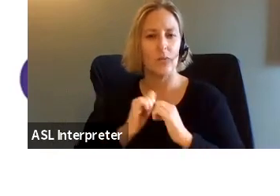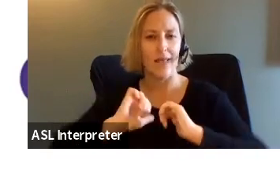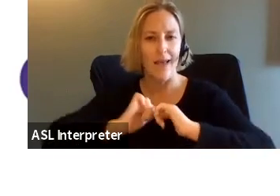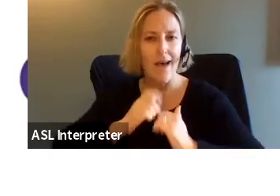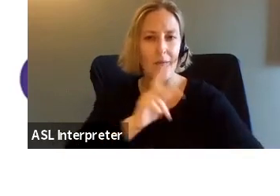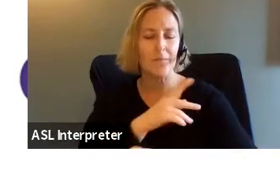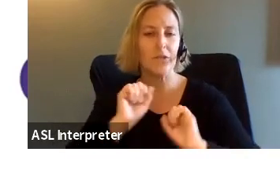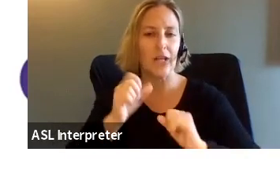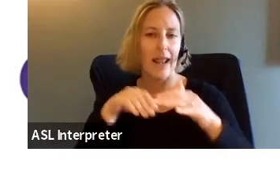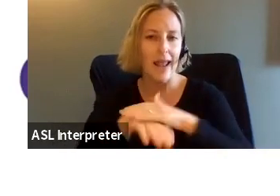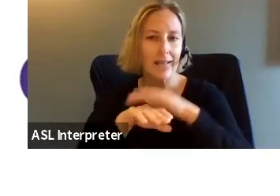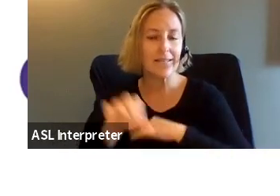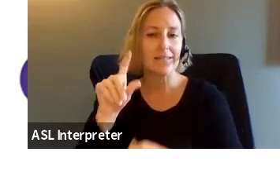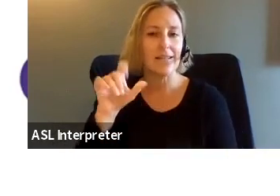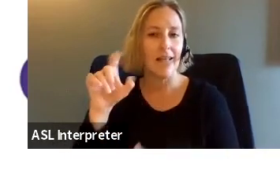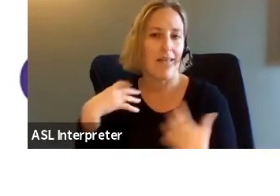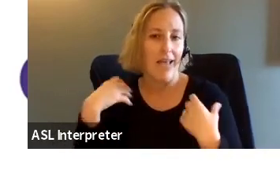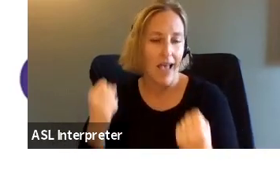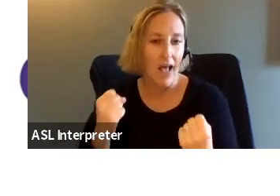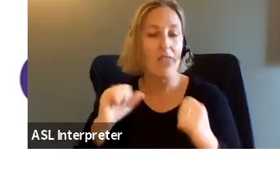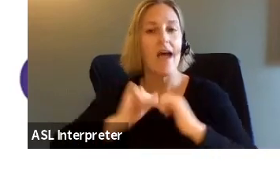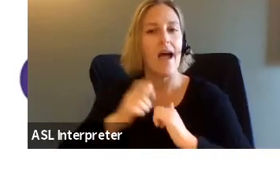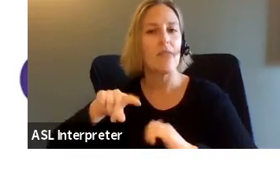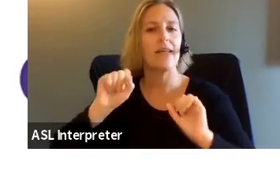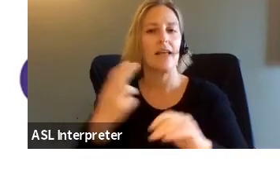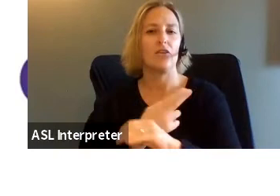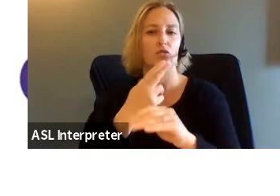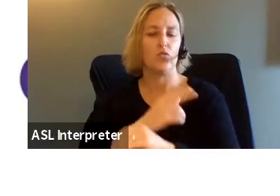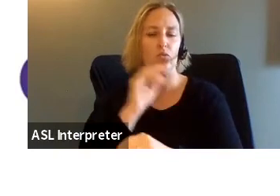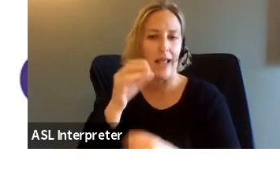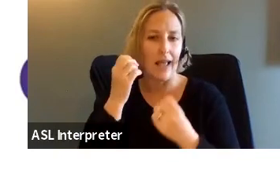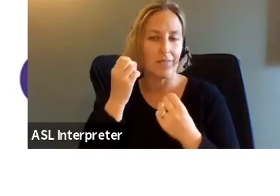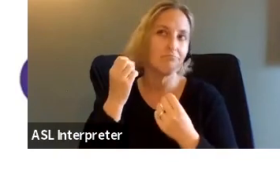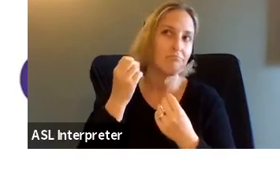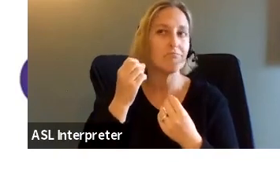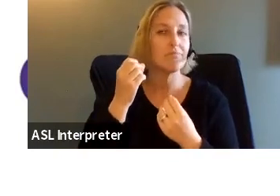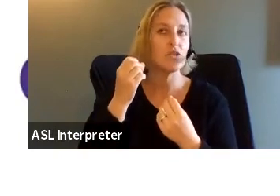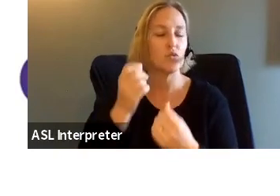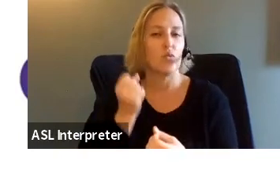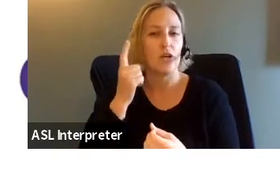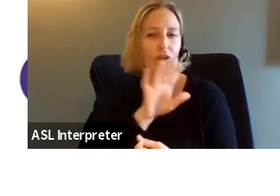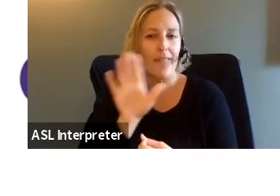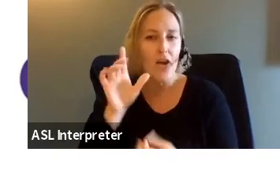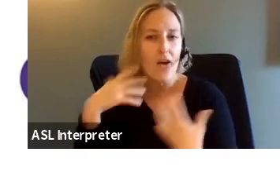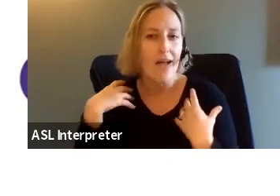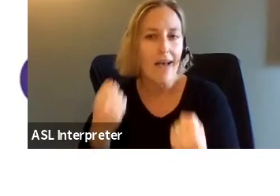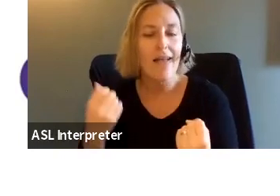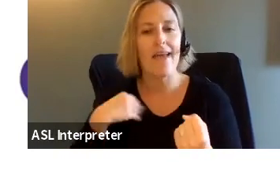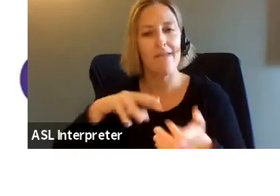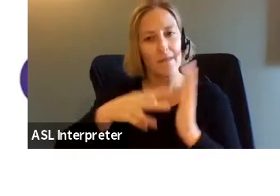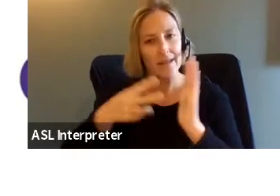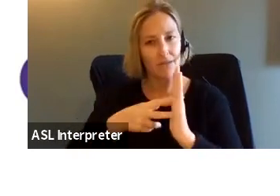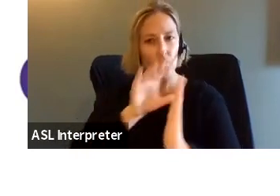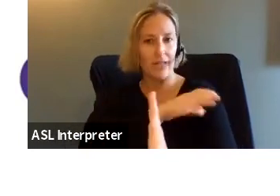telehealth and how they can use it to understand their health and have a meaningful clinical appointment.